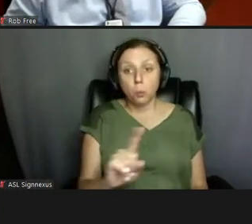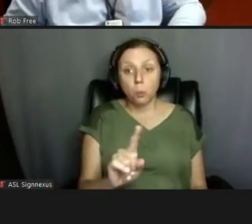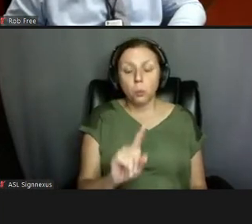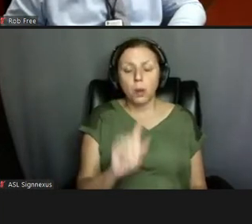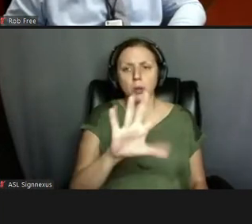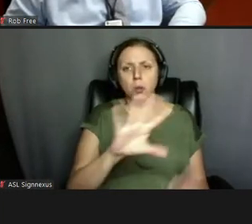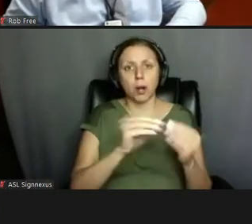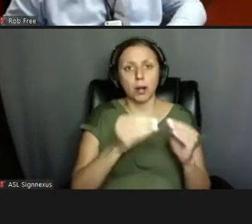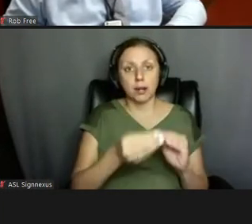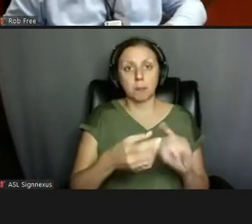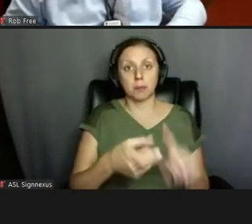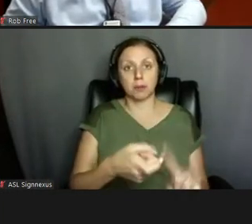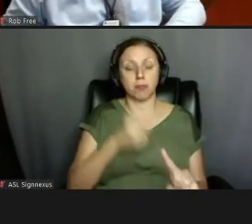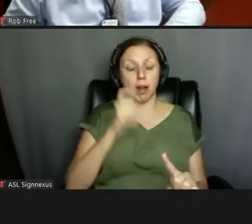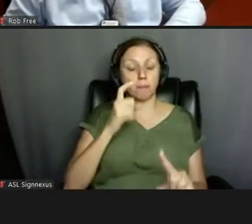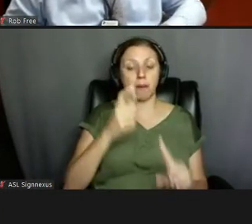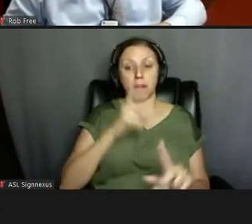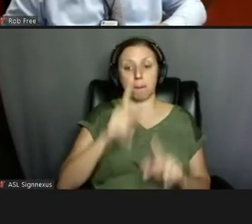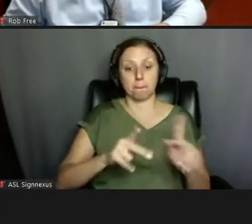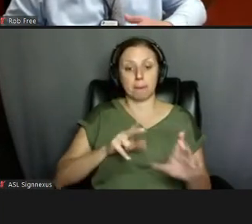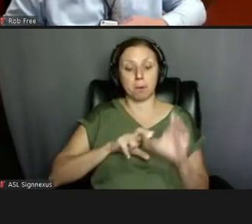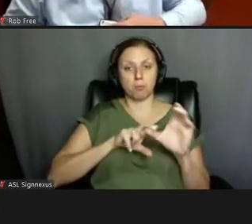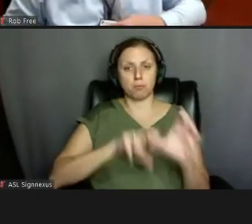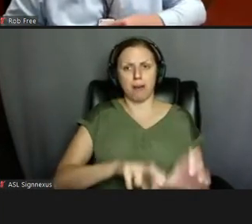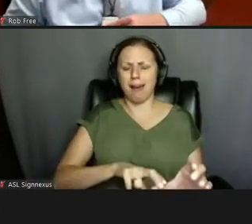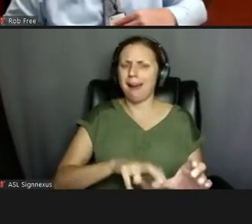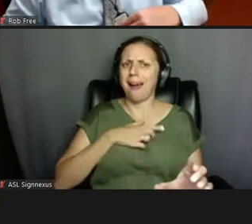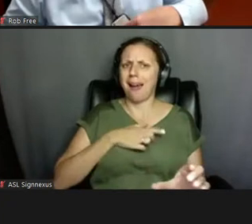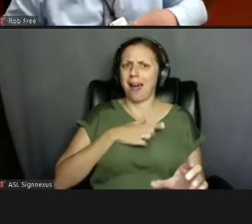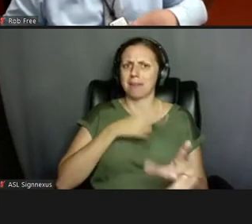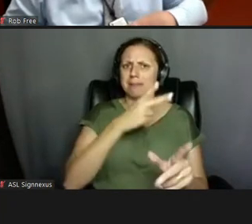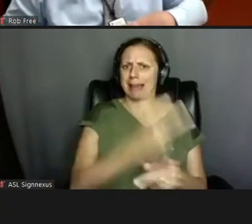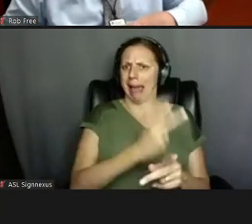numbers from. I would caution any official numbers that you get.